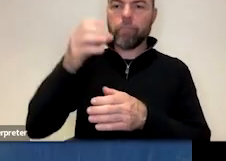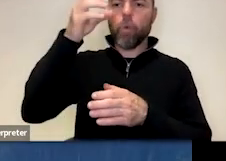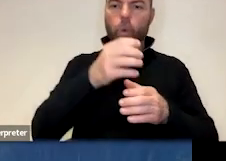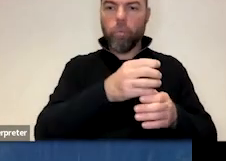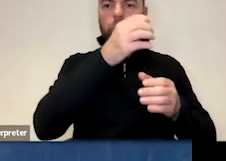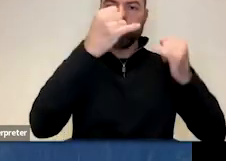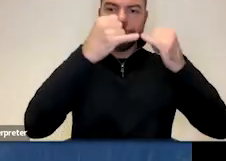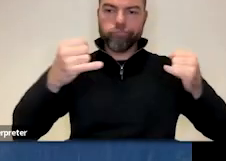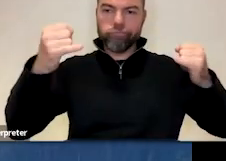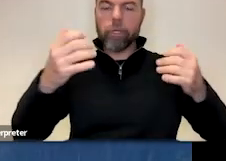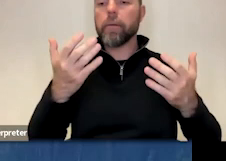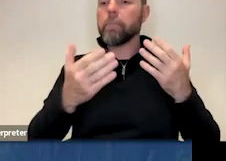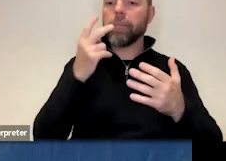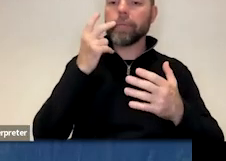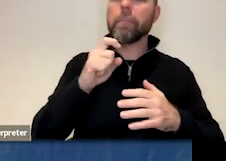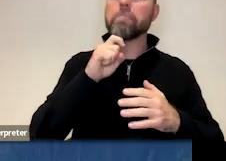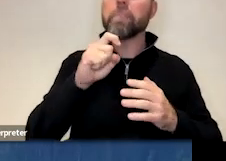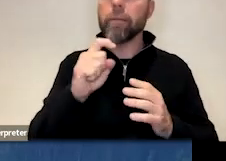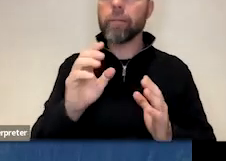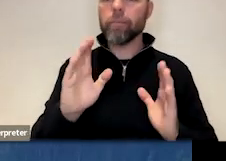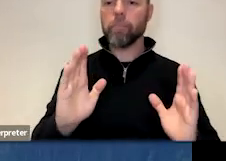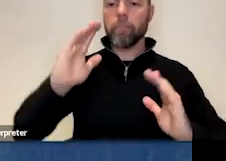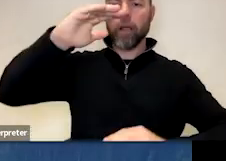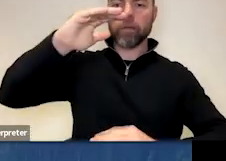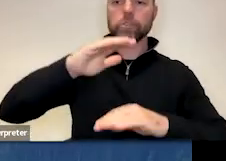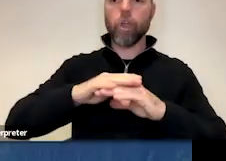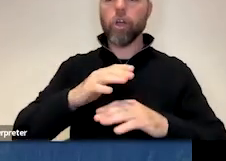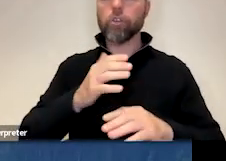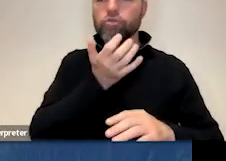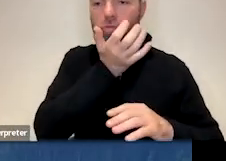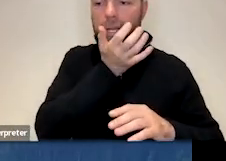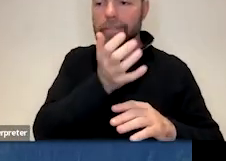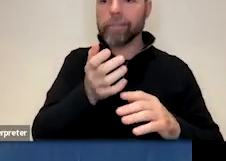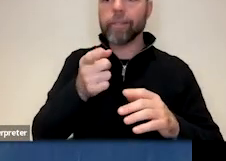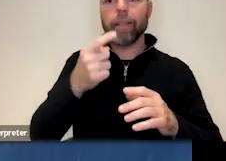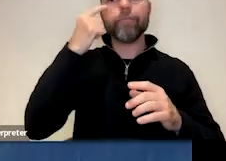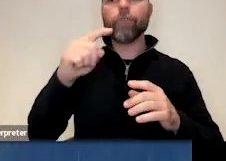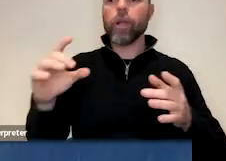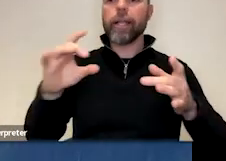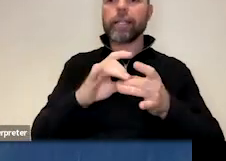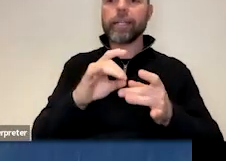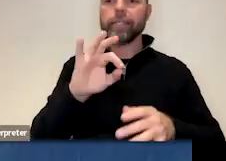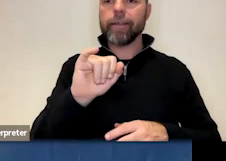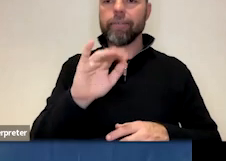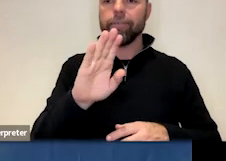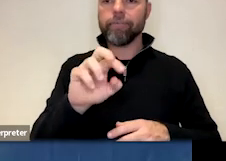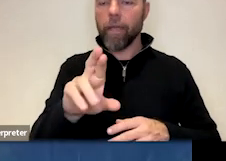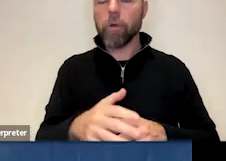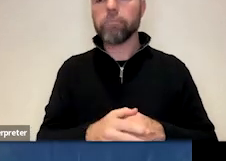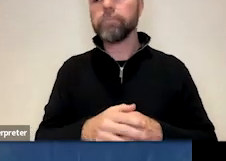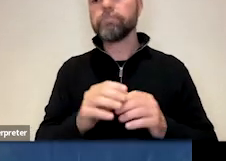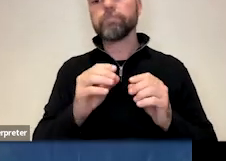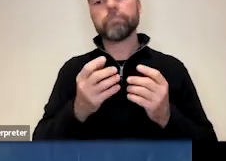street. You might see metal boxes on the grass, which serve as connection points for our fiber. Most obviously,